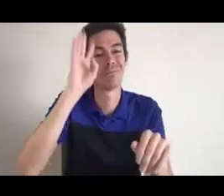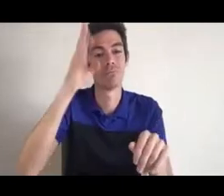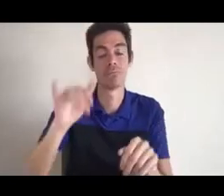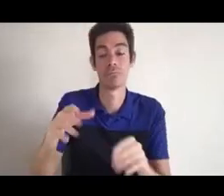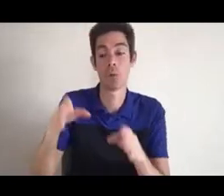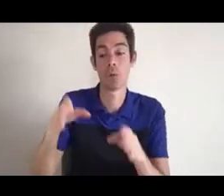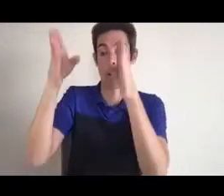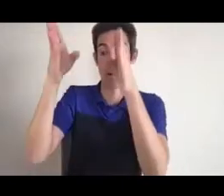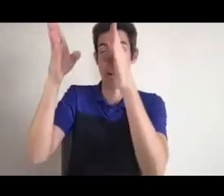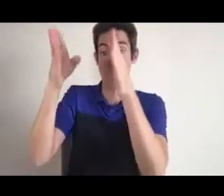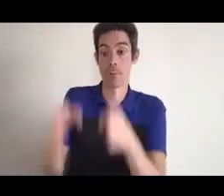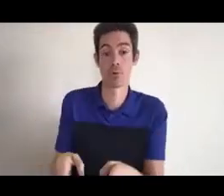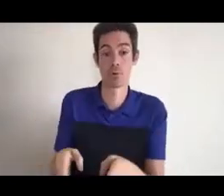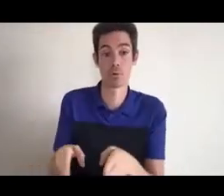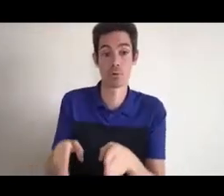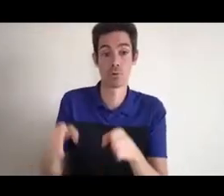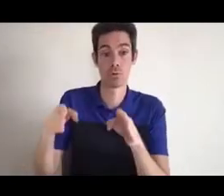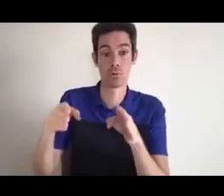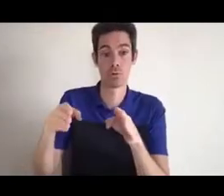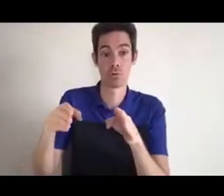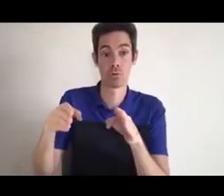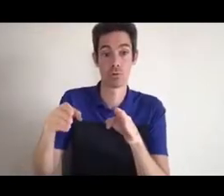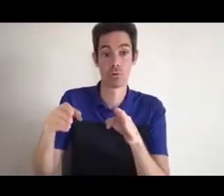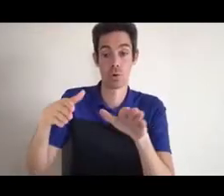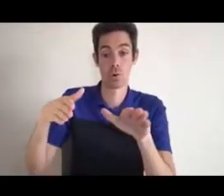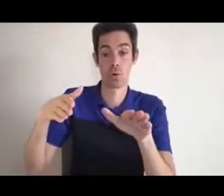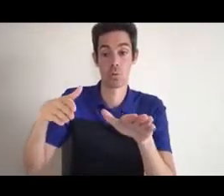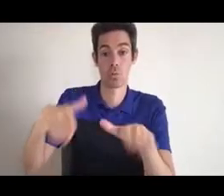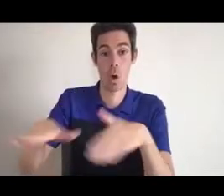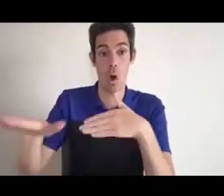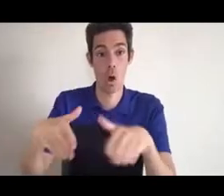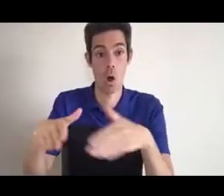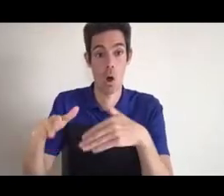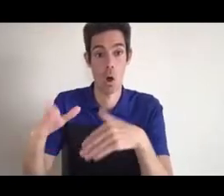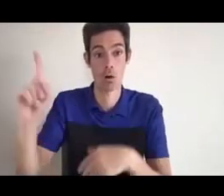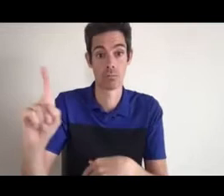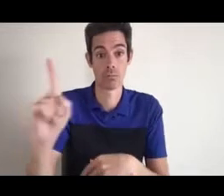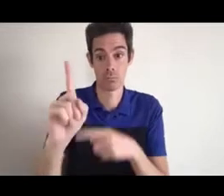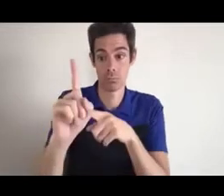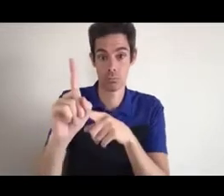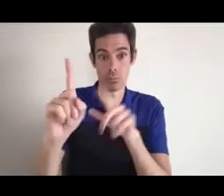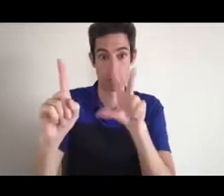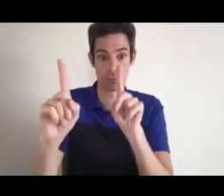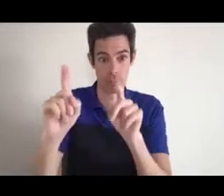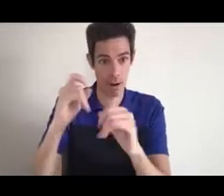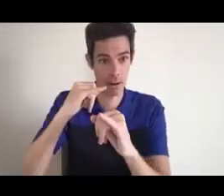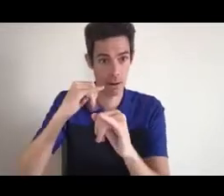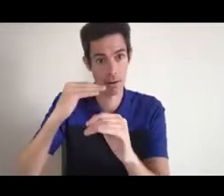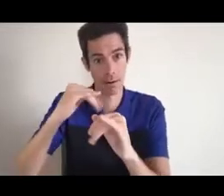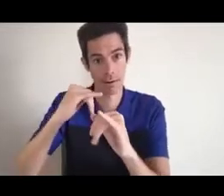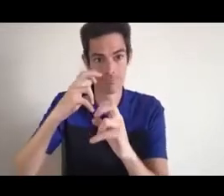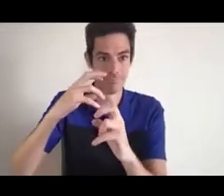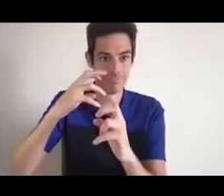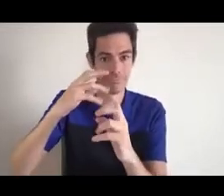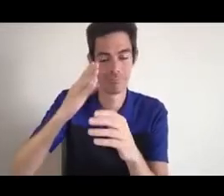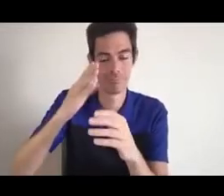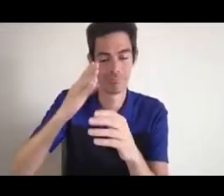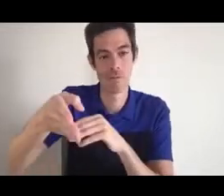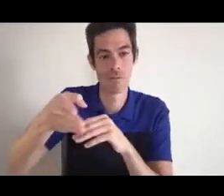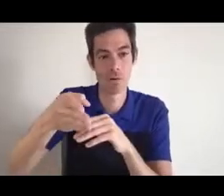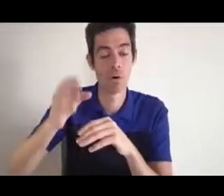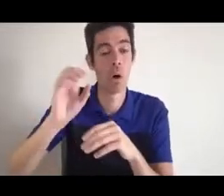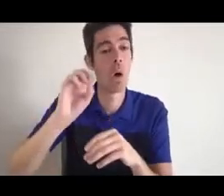after you have the noun? For example, a person is walking like this. This is the